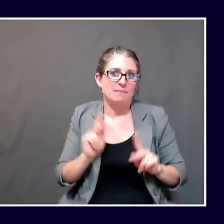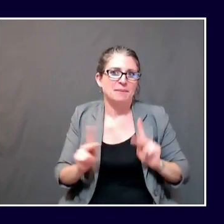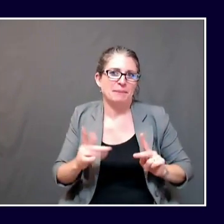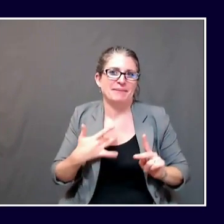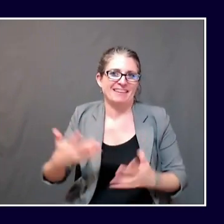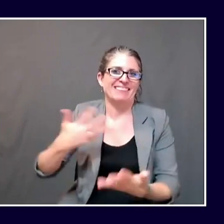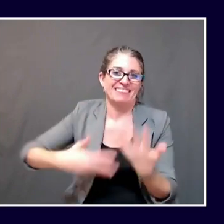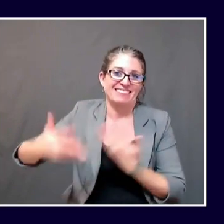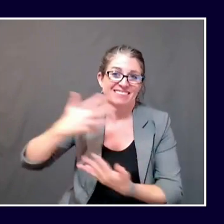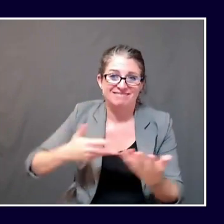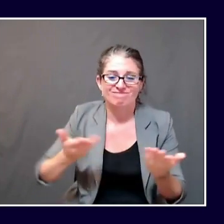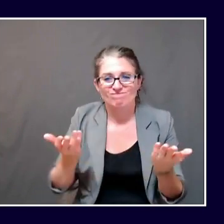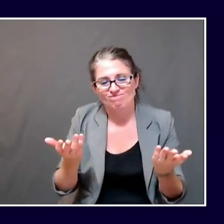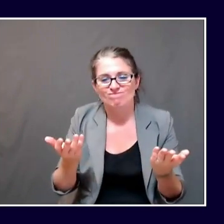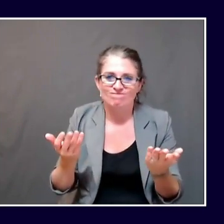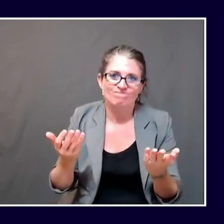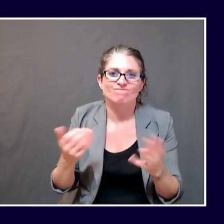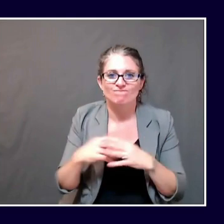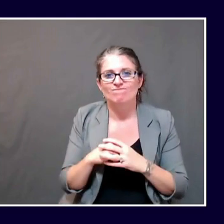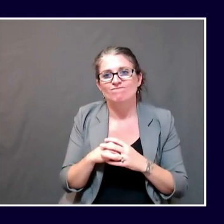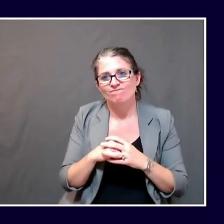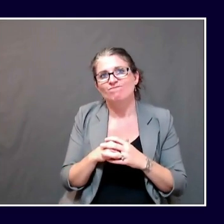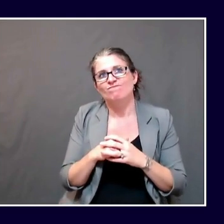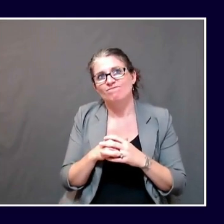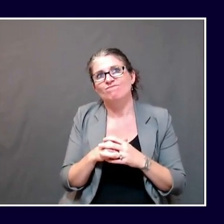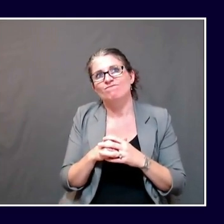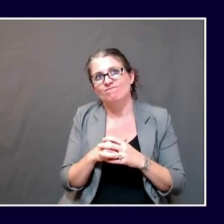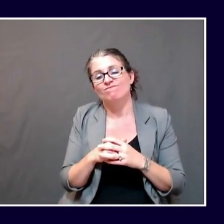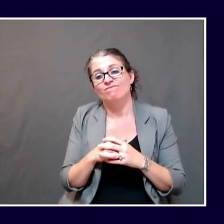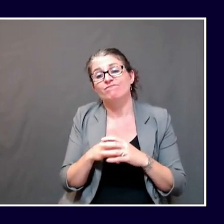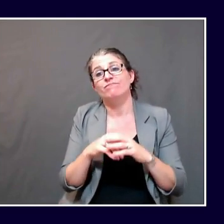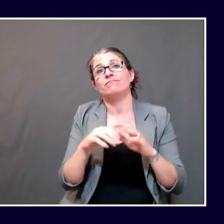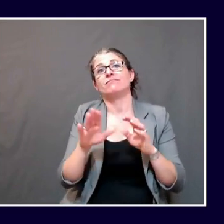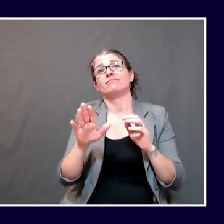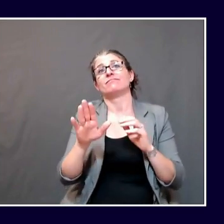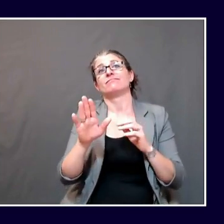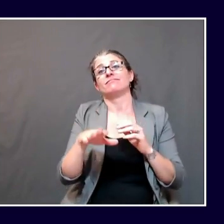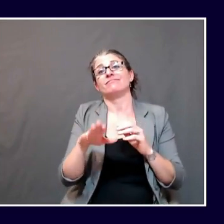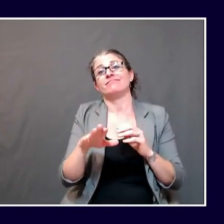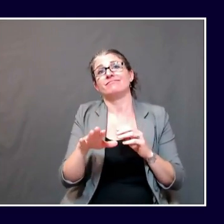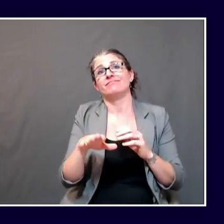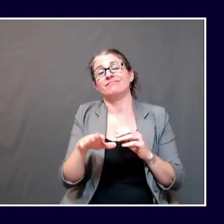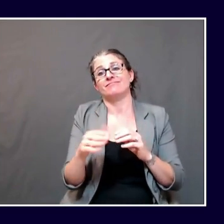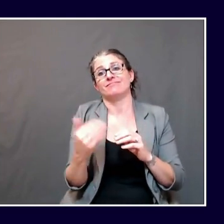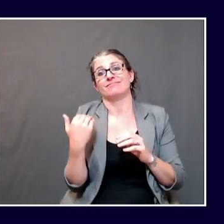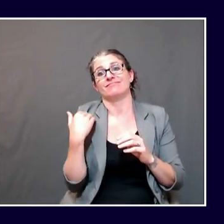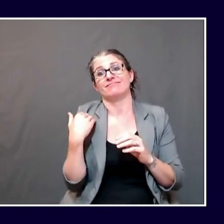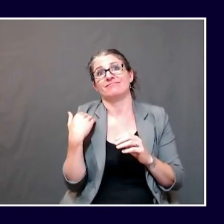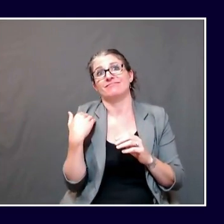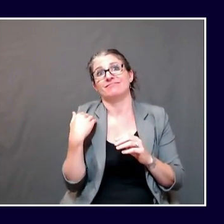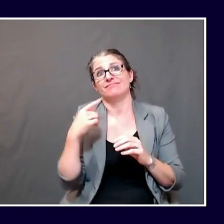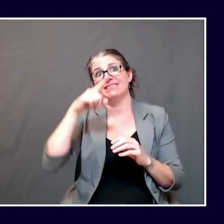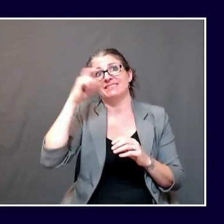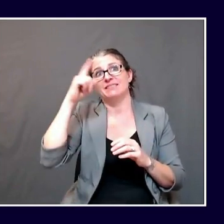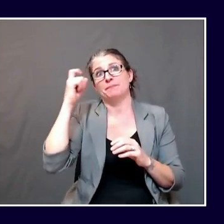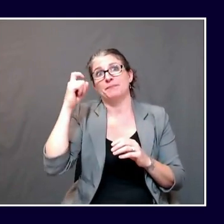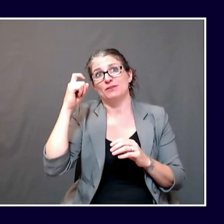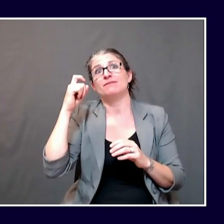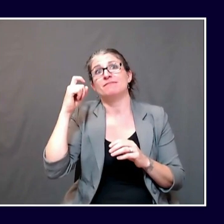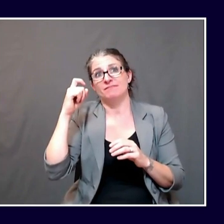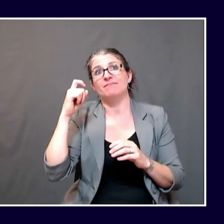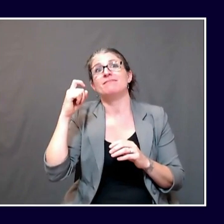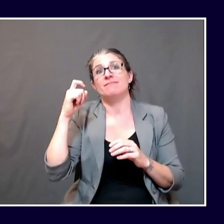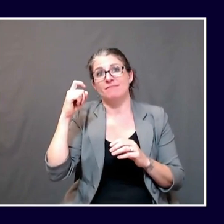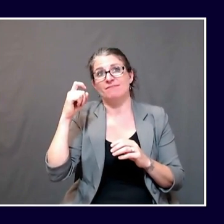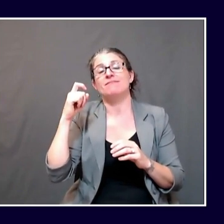Belt reopened was that this drop in median age was then seen a couple weeks later by